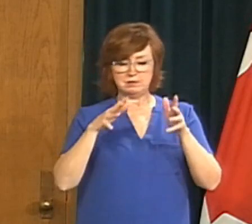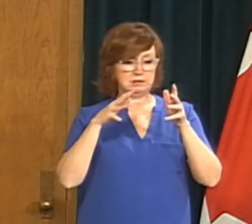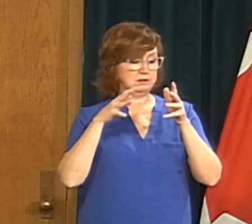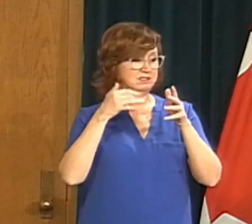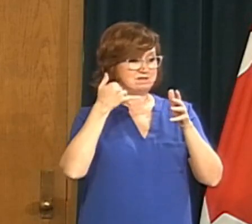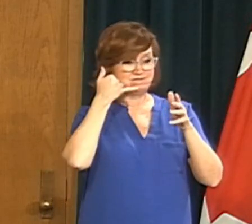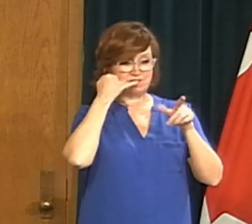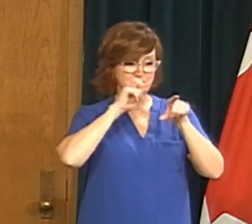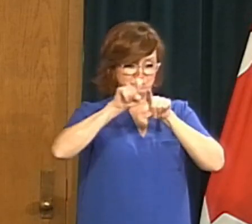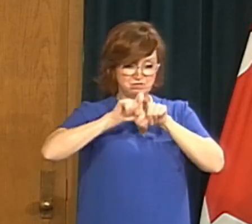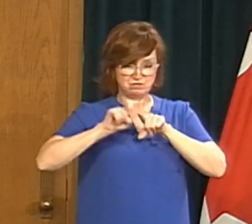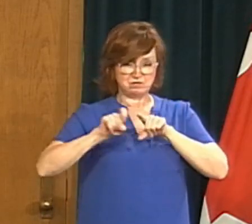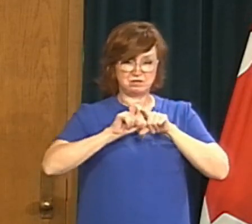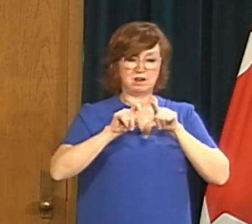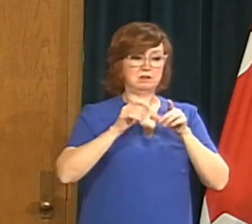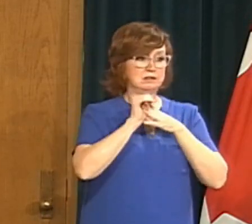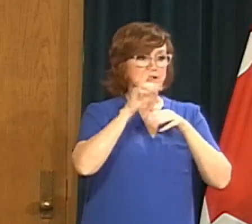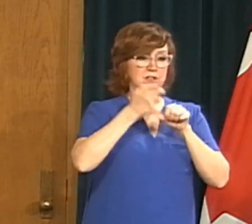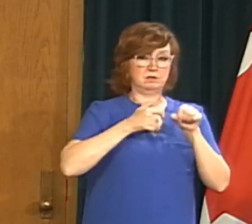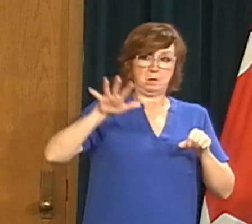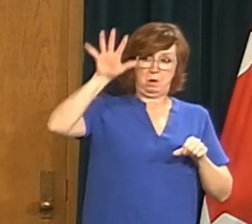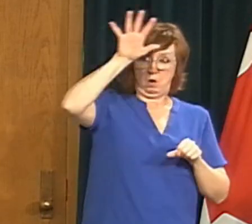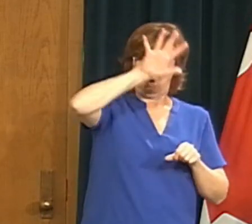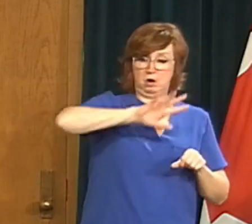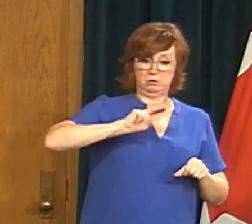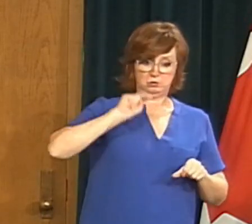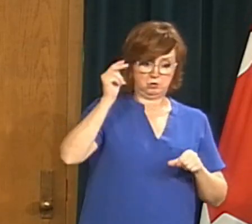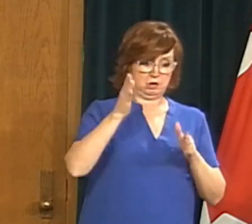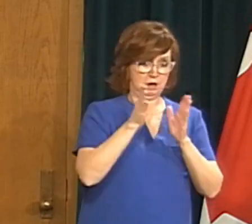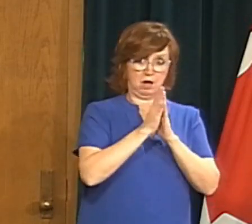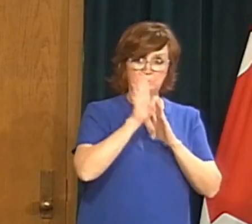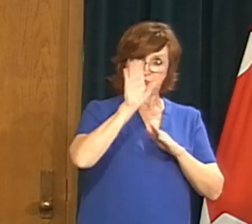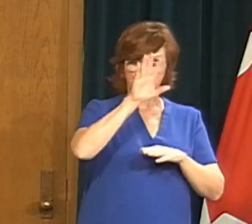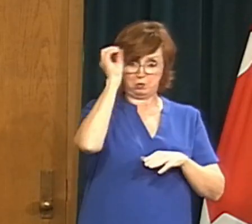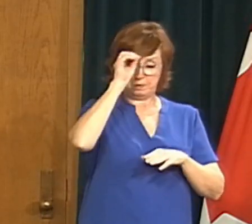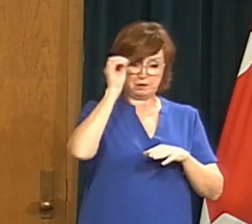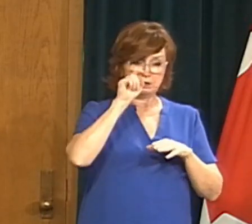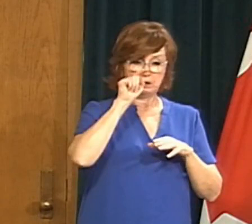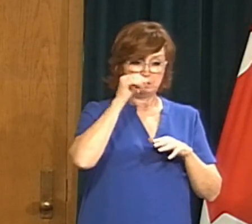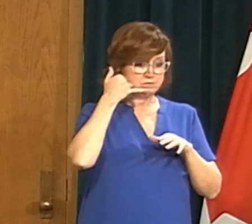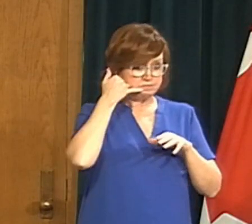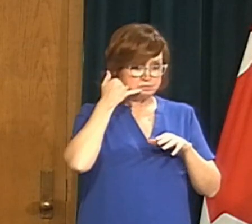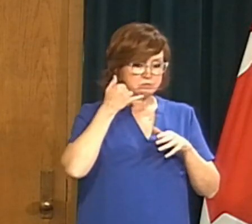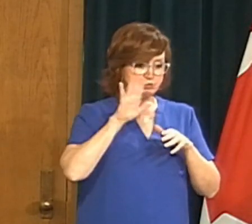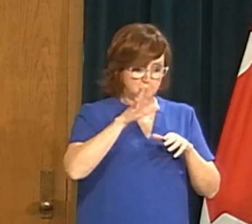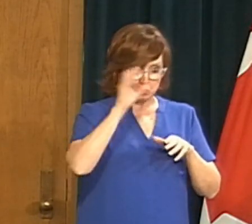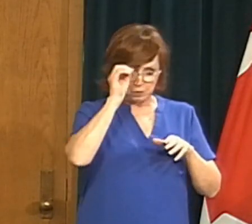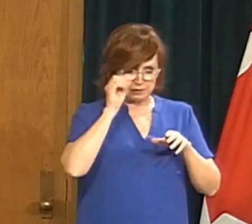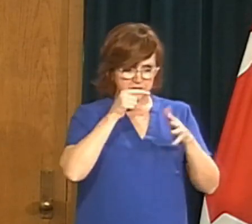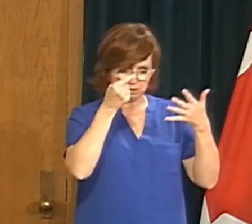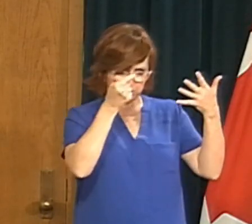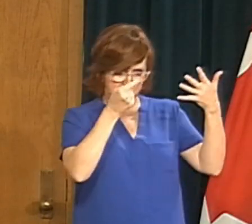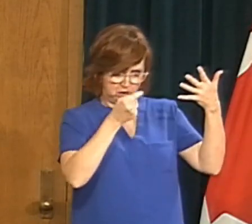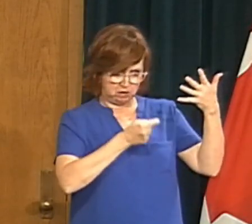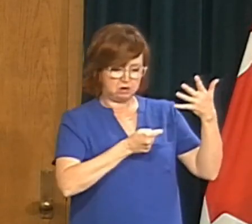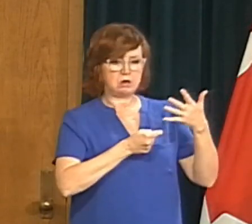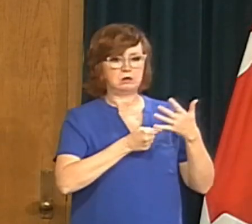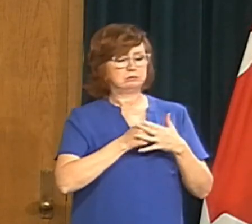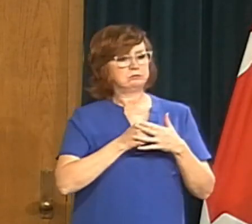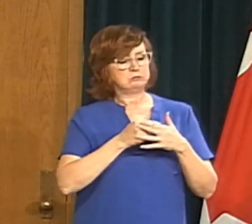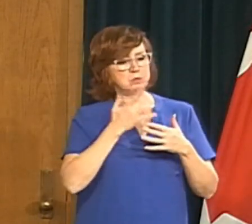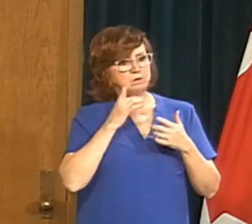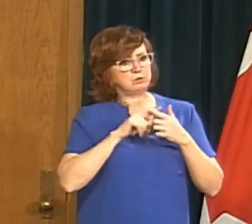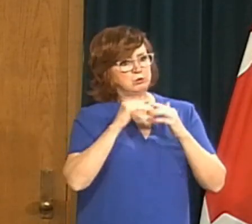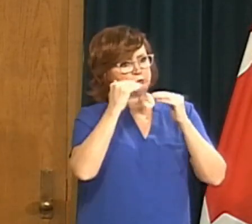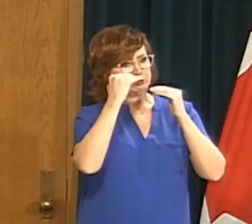majority of leaders throughout the north, and we continue to work alongside those northern leaders, not only in the northwest where we have predominantly